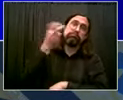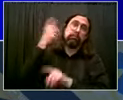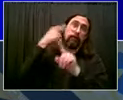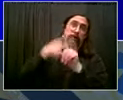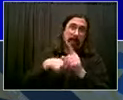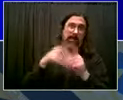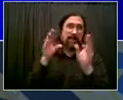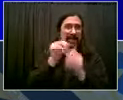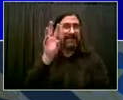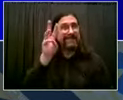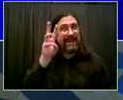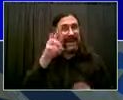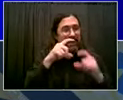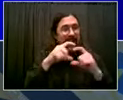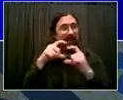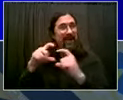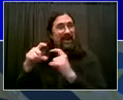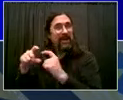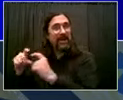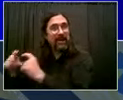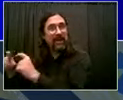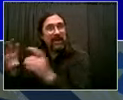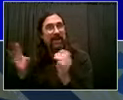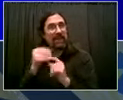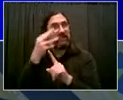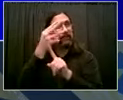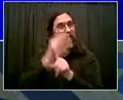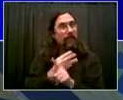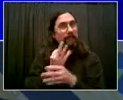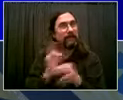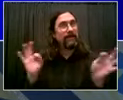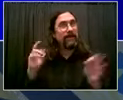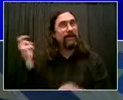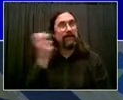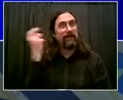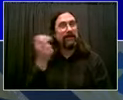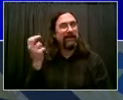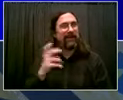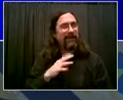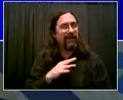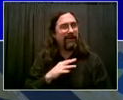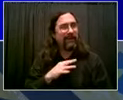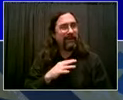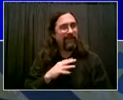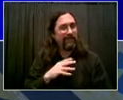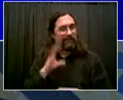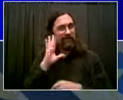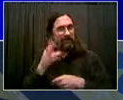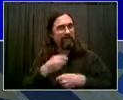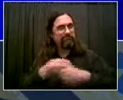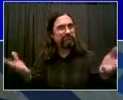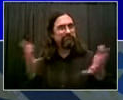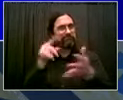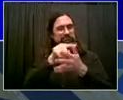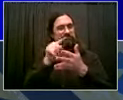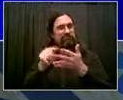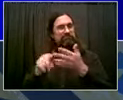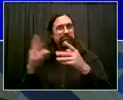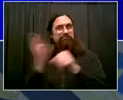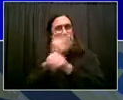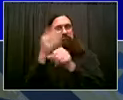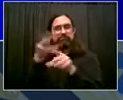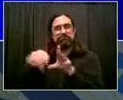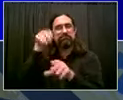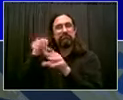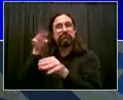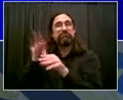qualify for these MetroCards. Amazing opportunity. These contests and prizes will be going on for weeks ahead. We think it's going to make a big